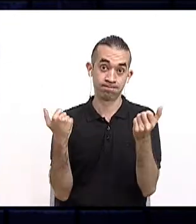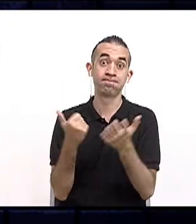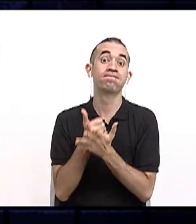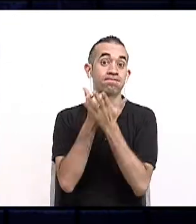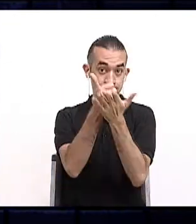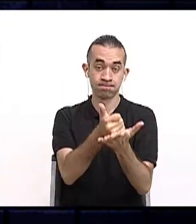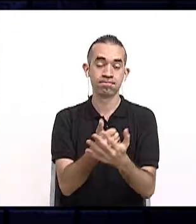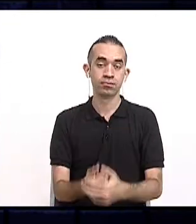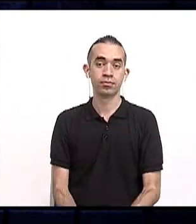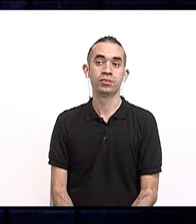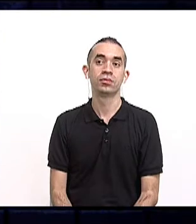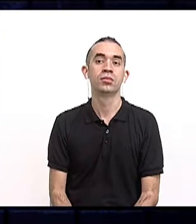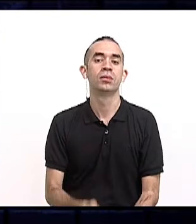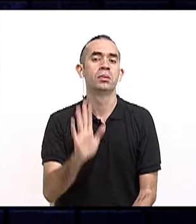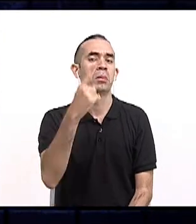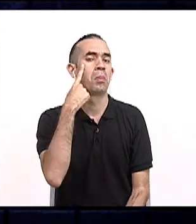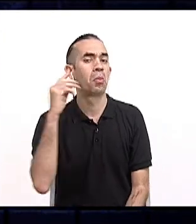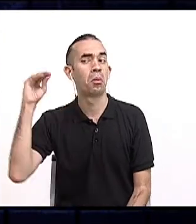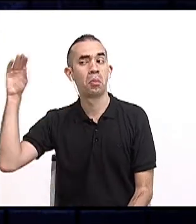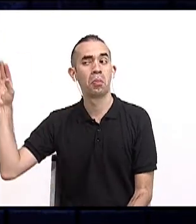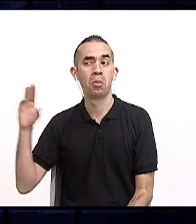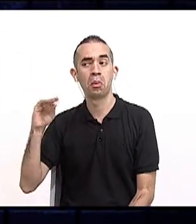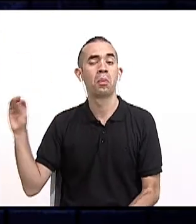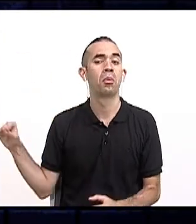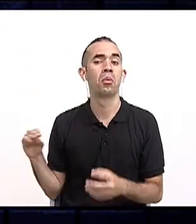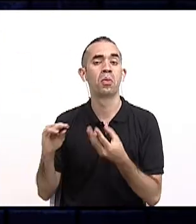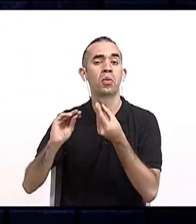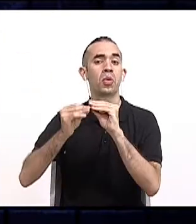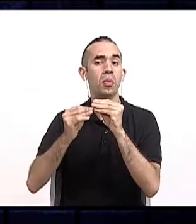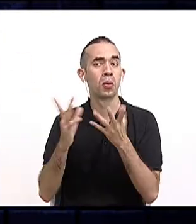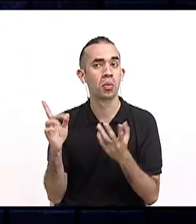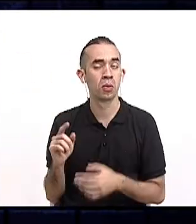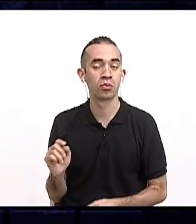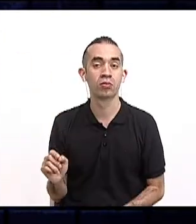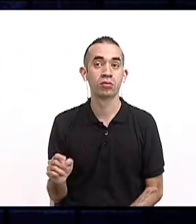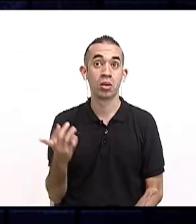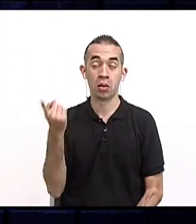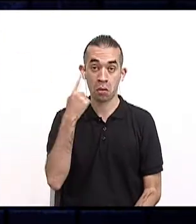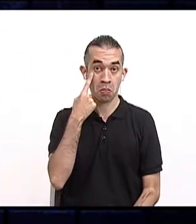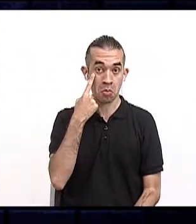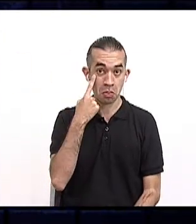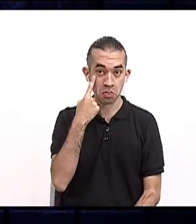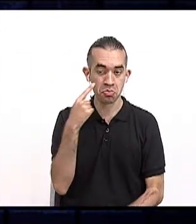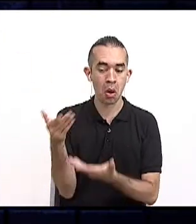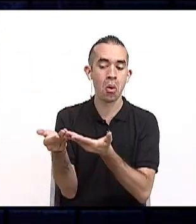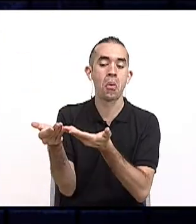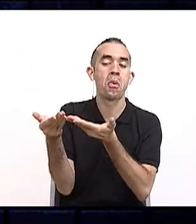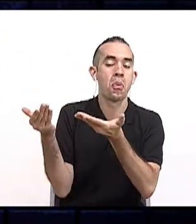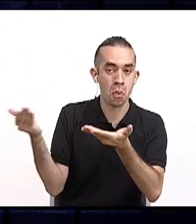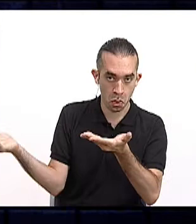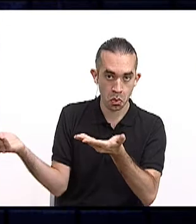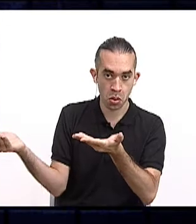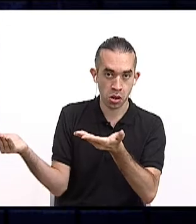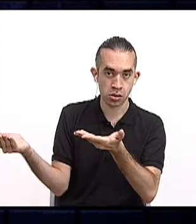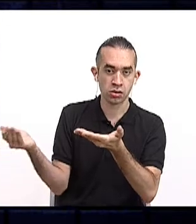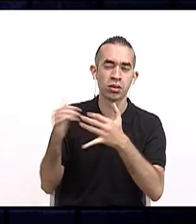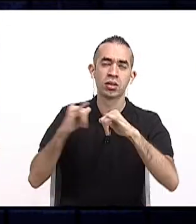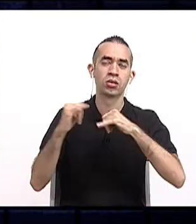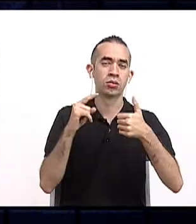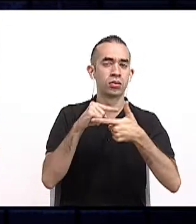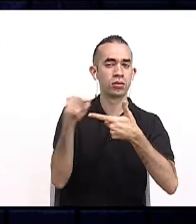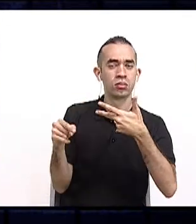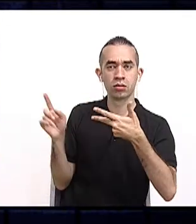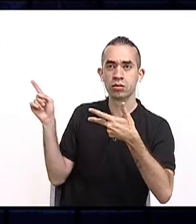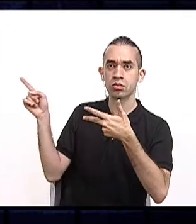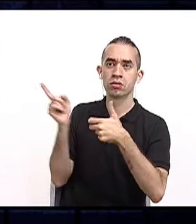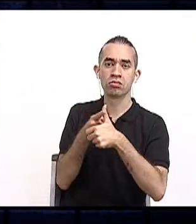what number we get over there. So this one is goods. So goods, what is the synonym?